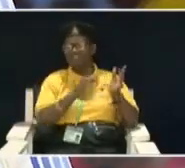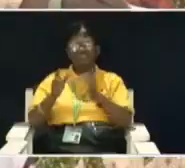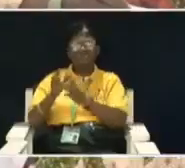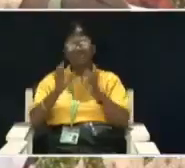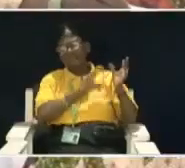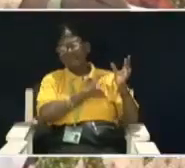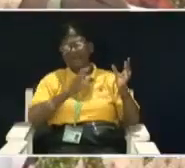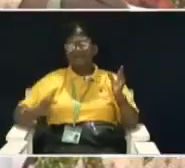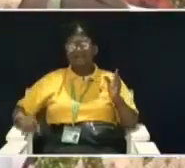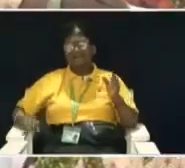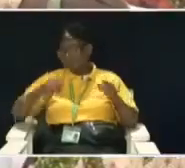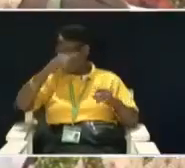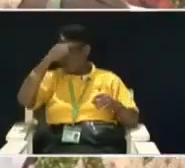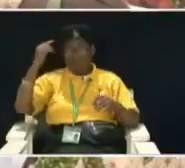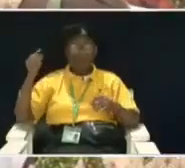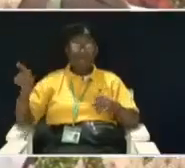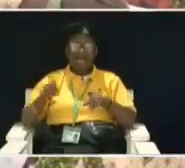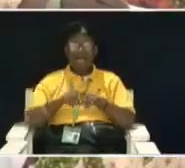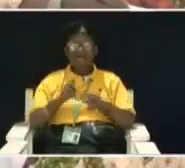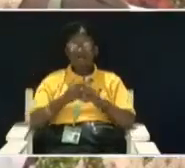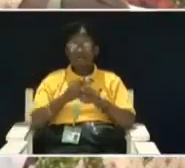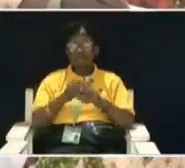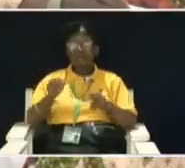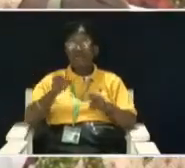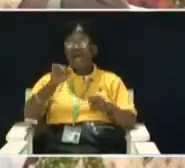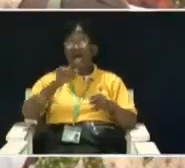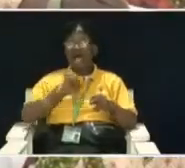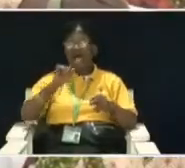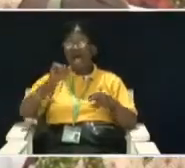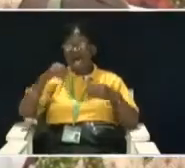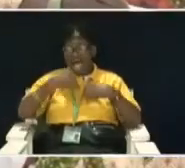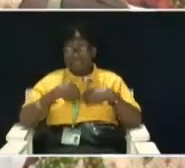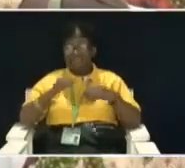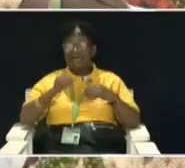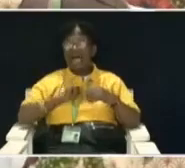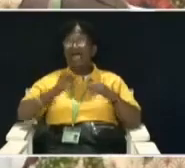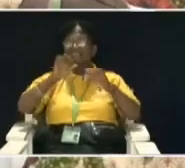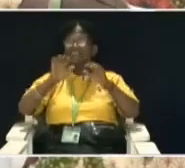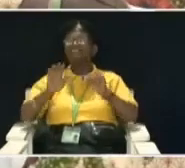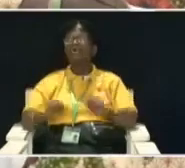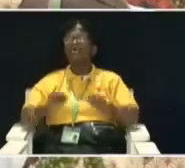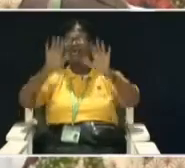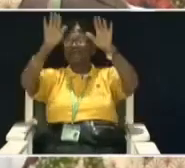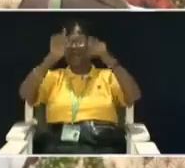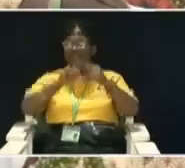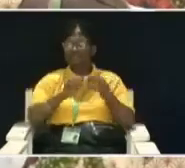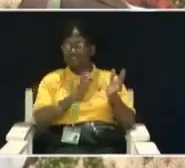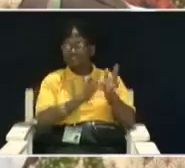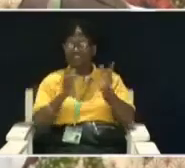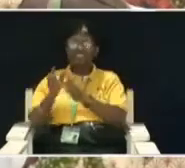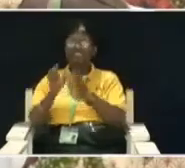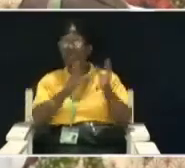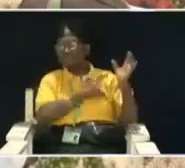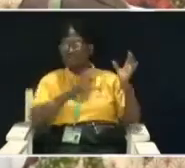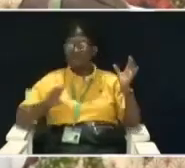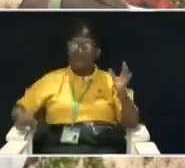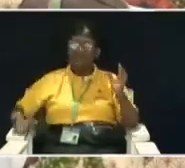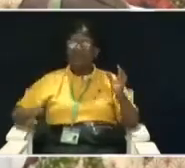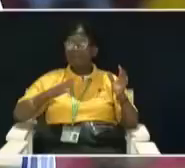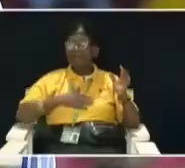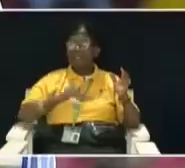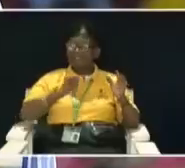to Jesus Christ, myself and my children became signs and